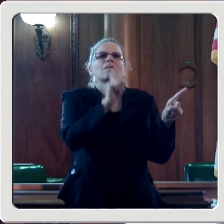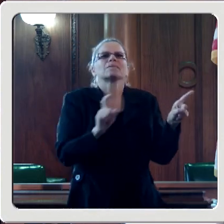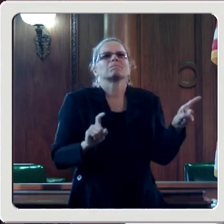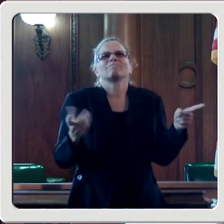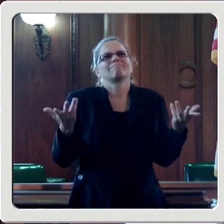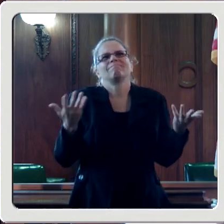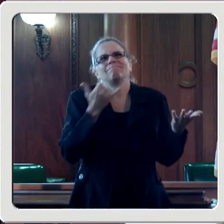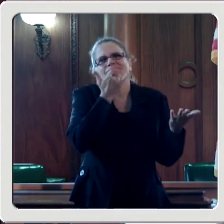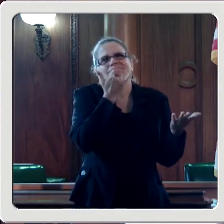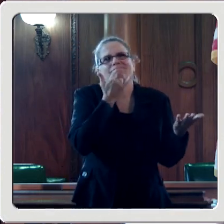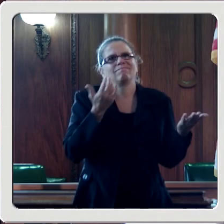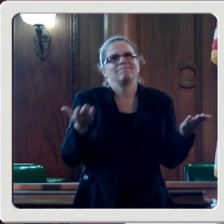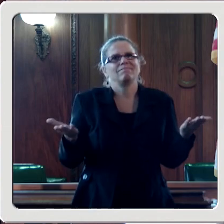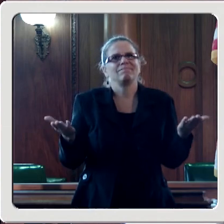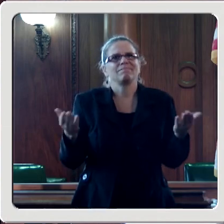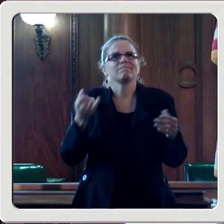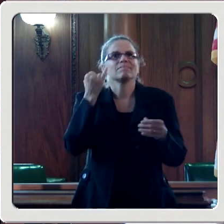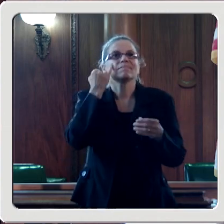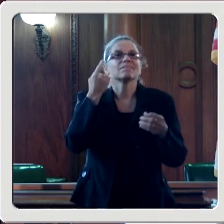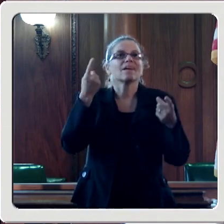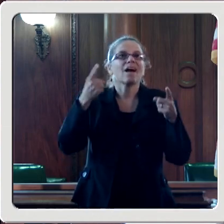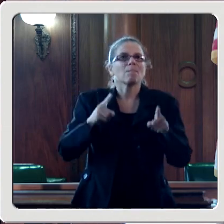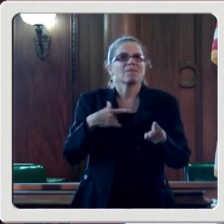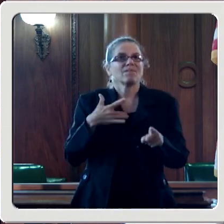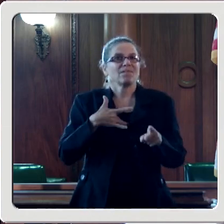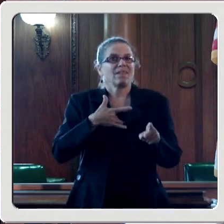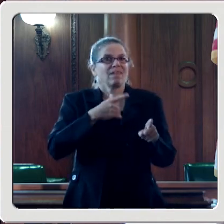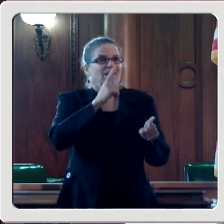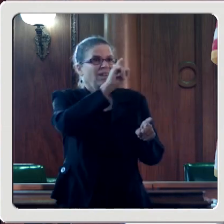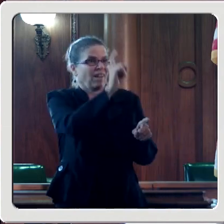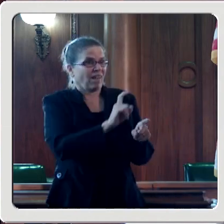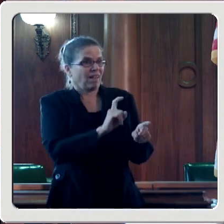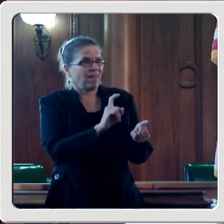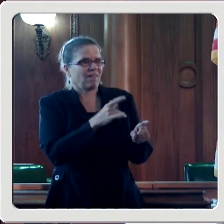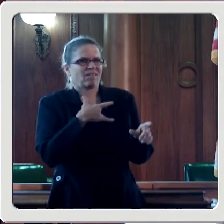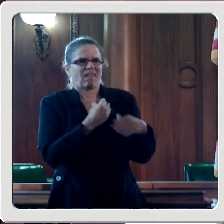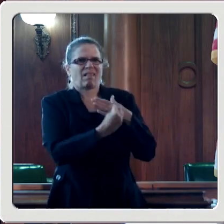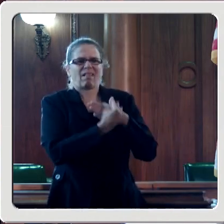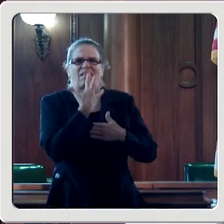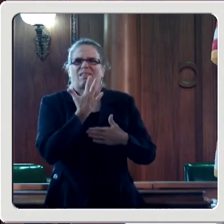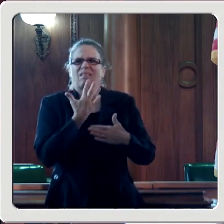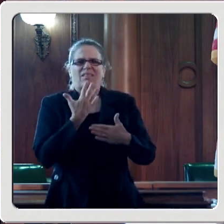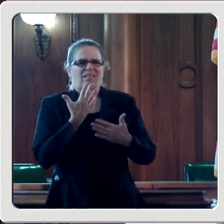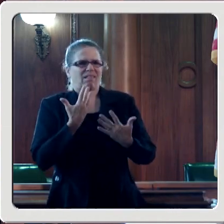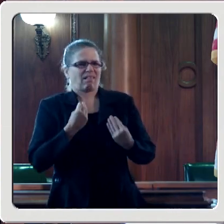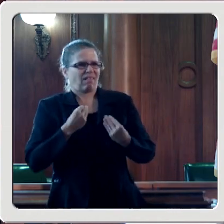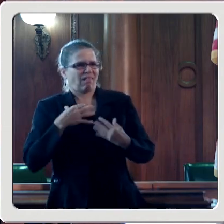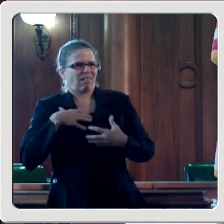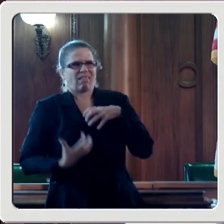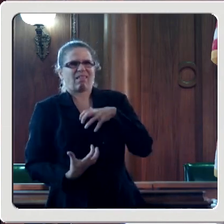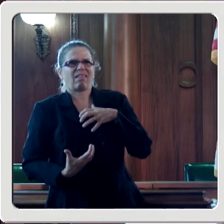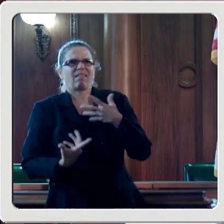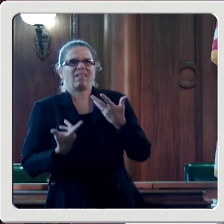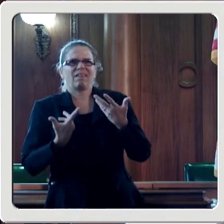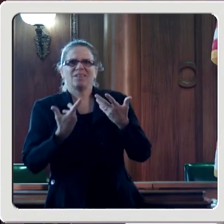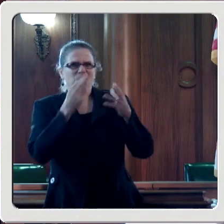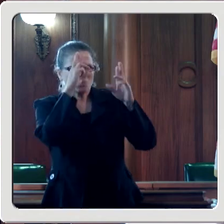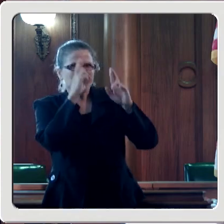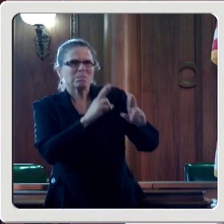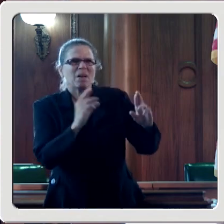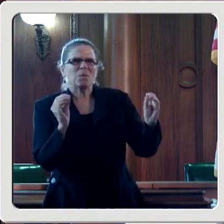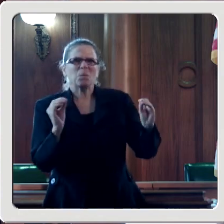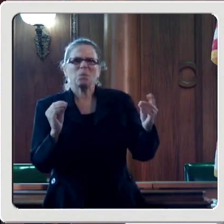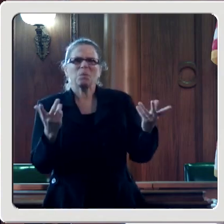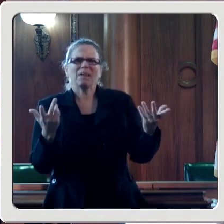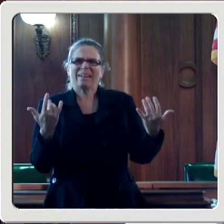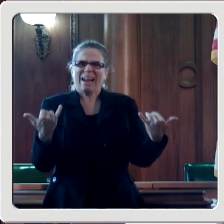disheartening and disrespectful. But we're at such a, I look at Helen's, we're at such a critical juncture right now. We're all trying to